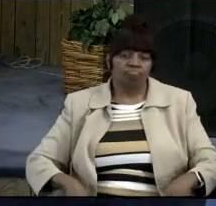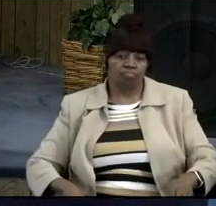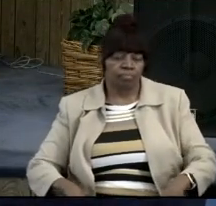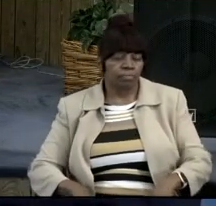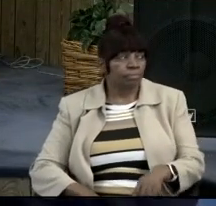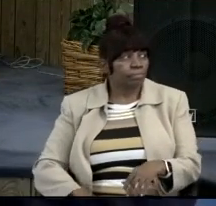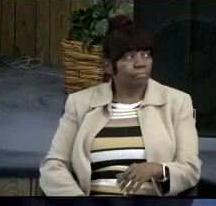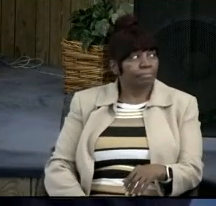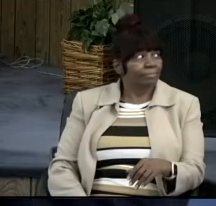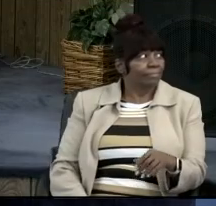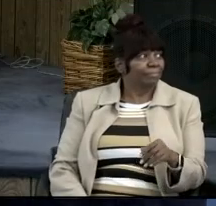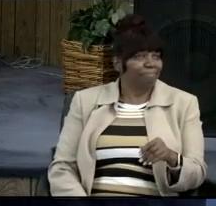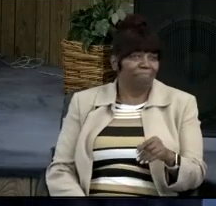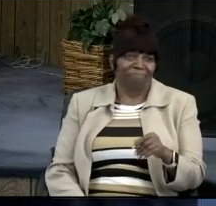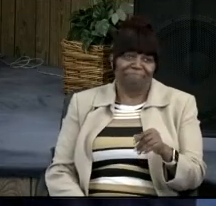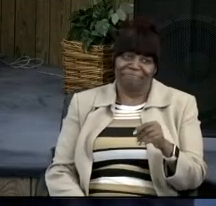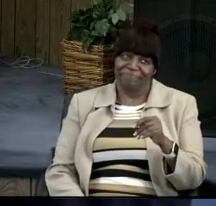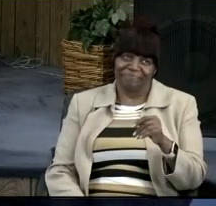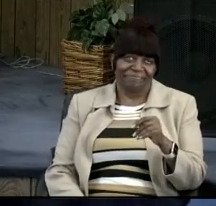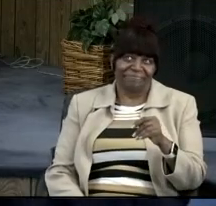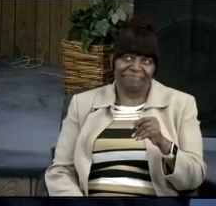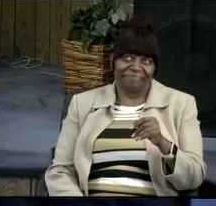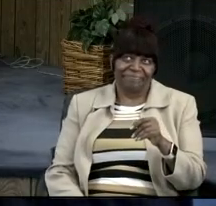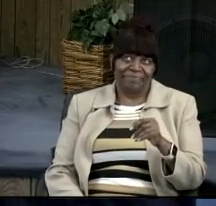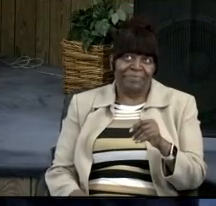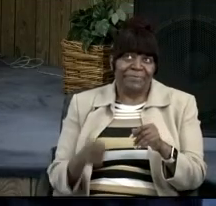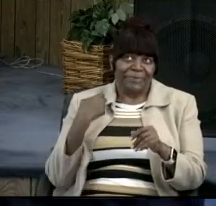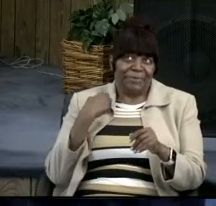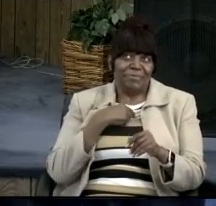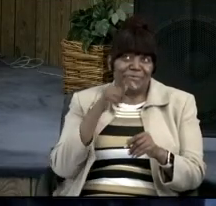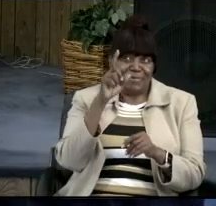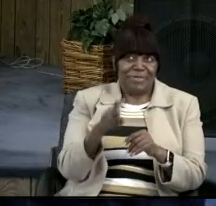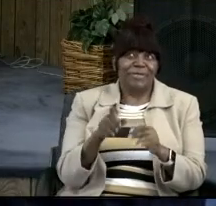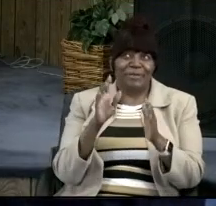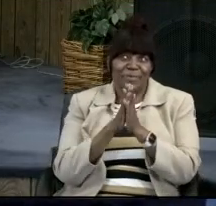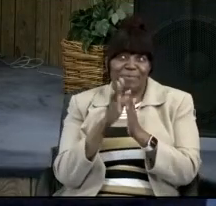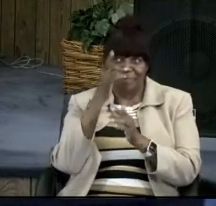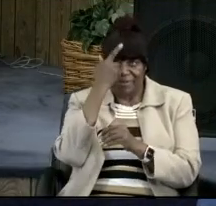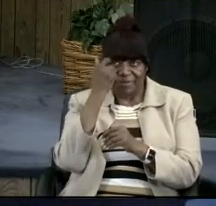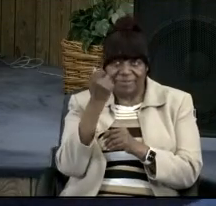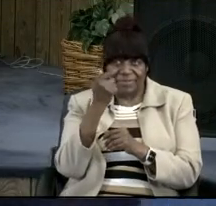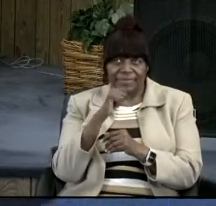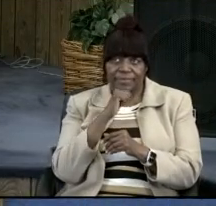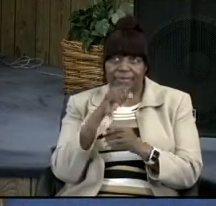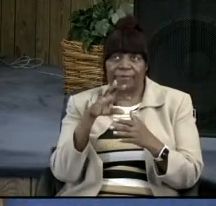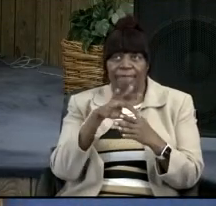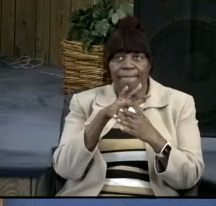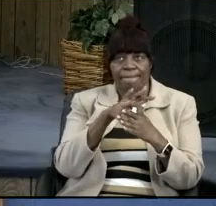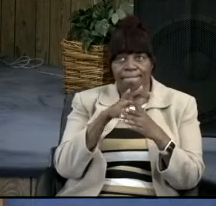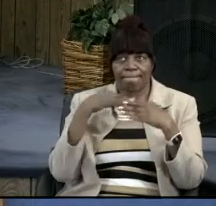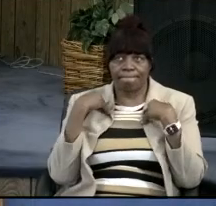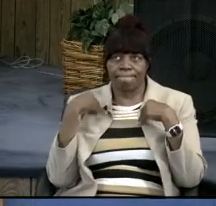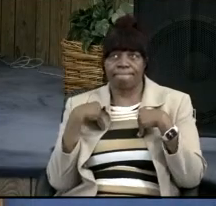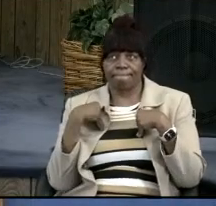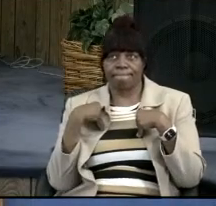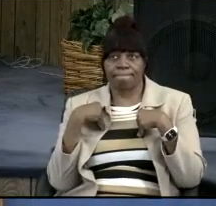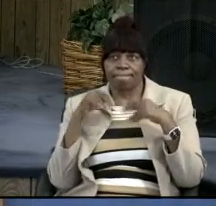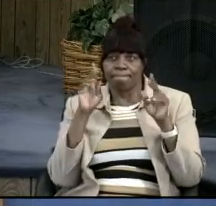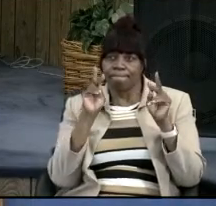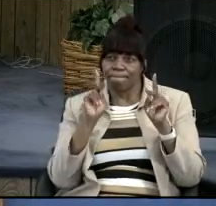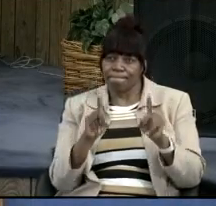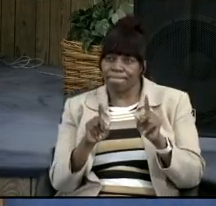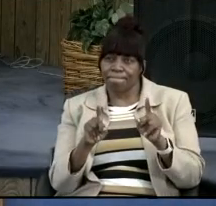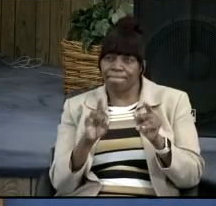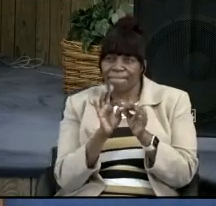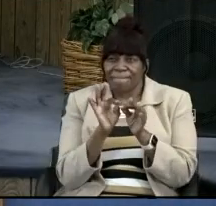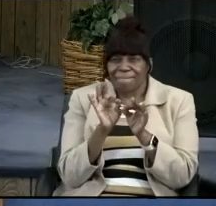chin check you. Now I'm thinking, man, we got to pray. Because this is not a flesh issue. This is